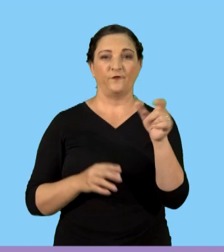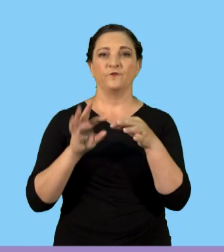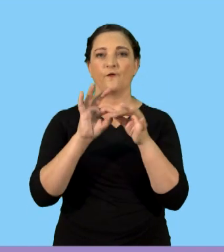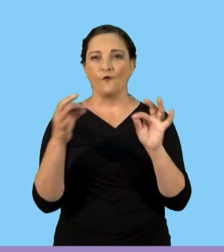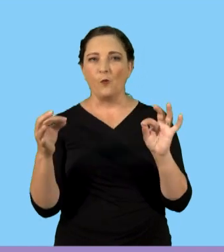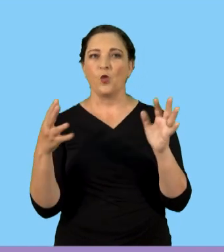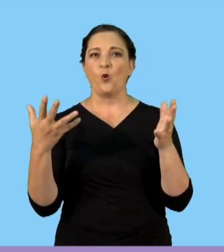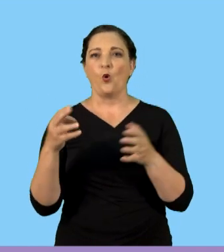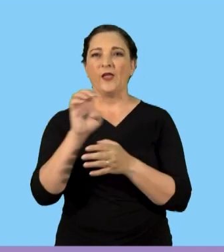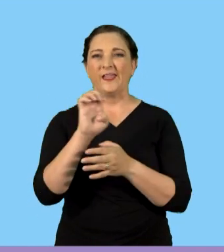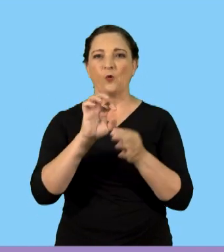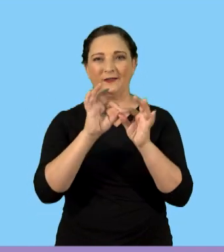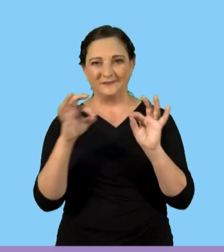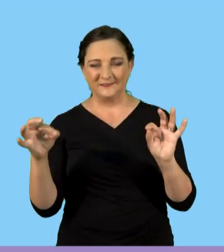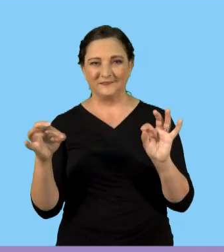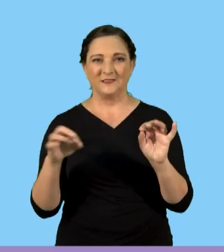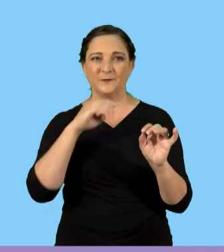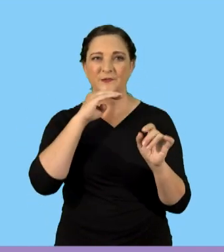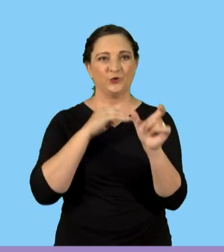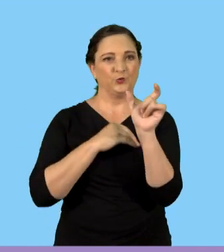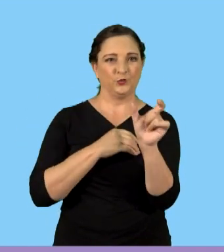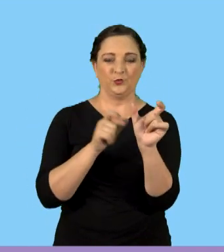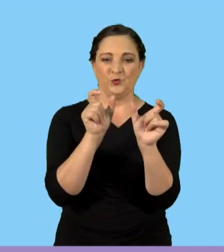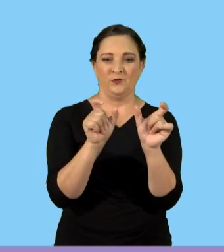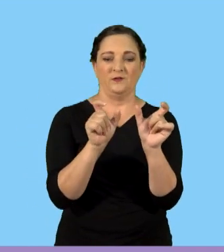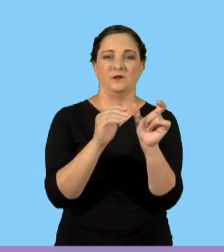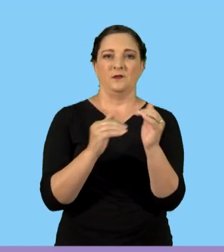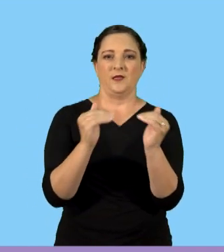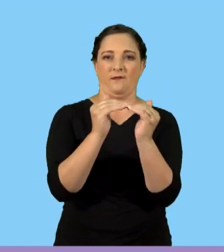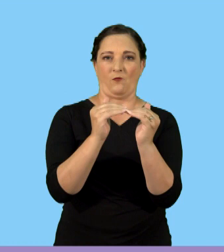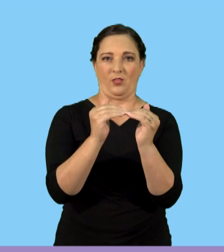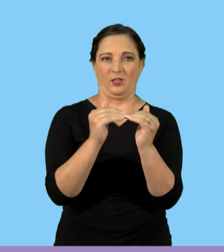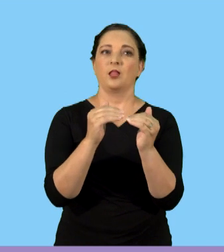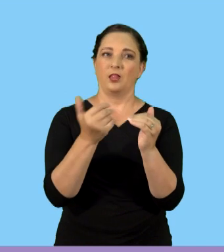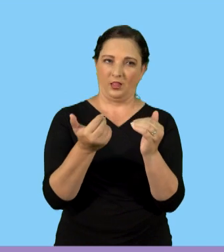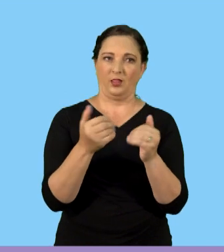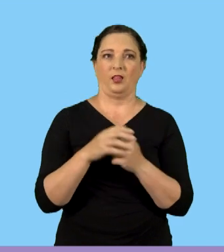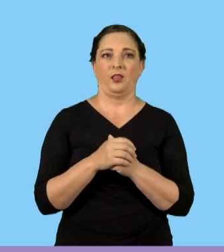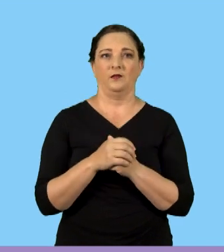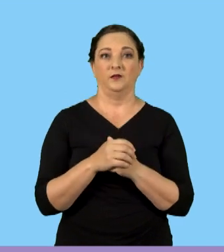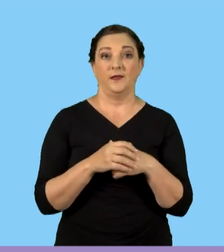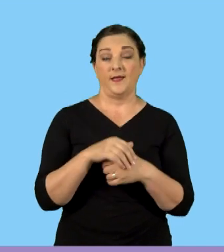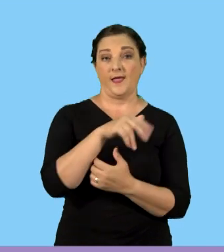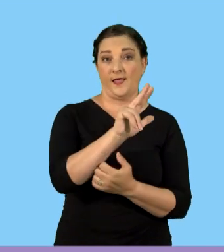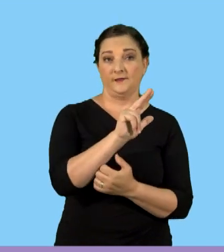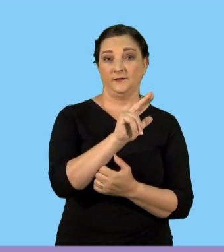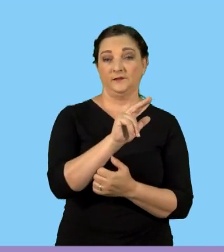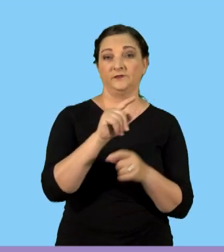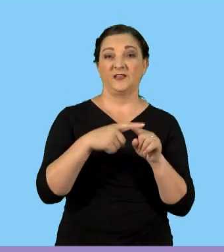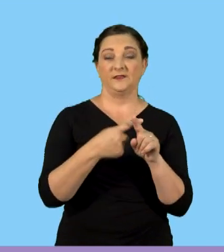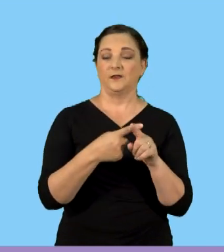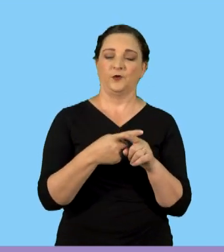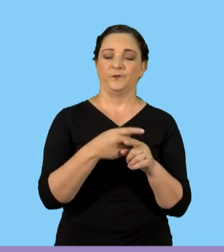an equation or a formula. So an equation would be when 2 expressions are equal to each other. For example, we